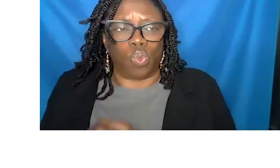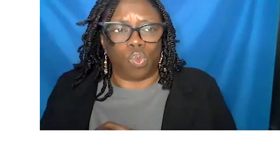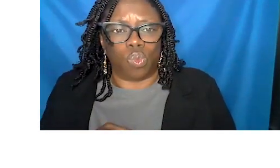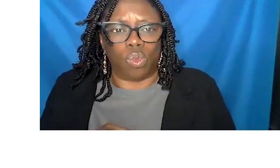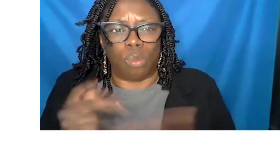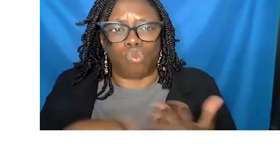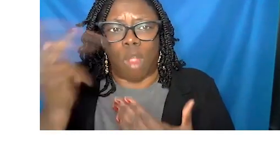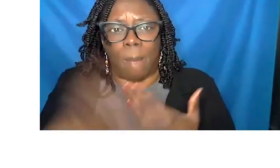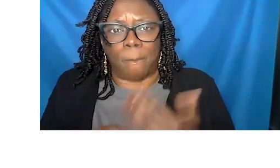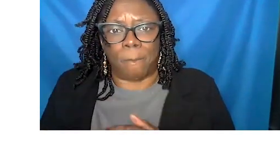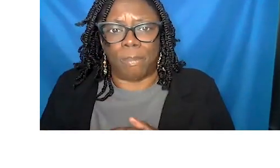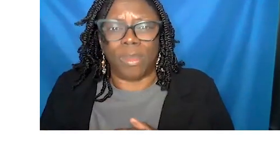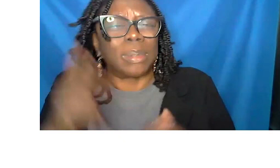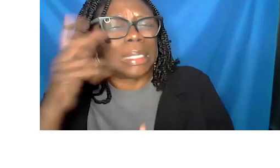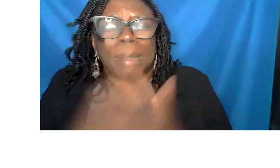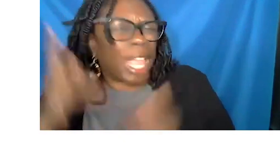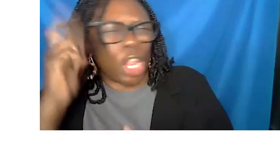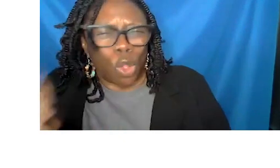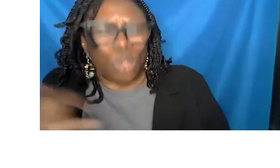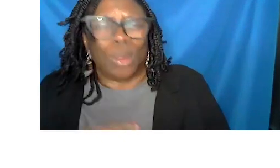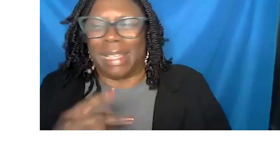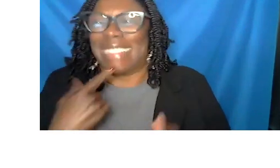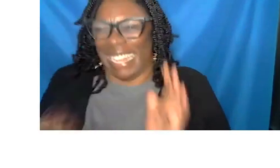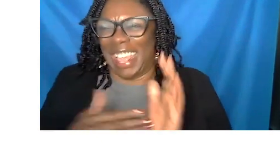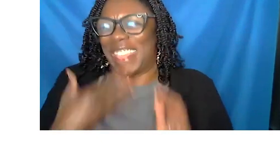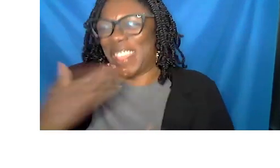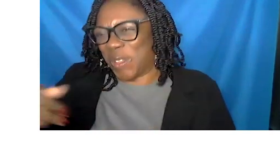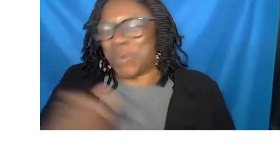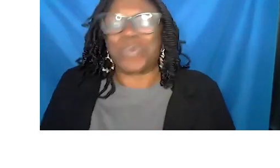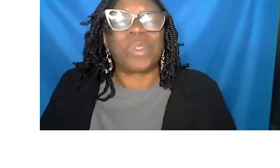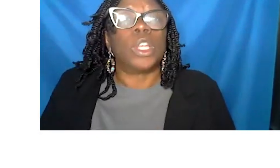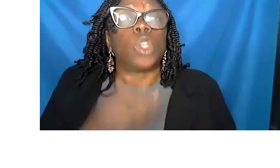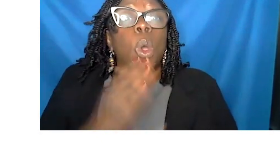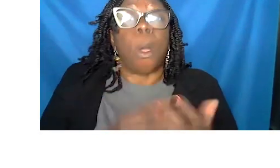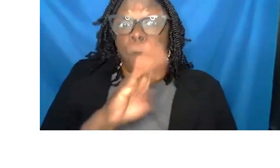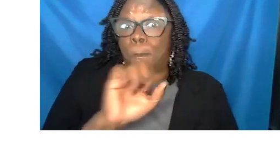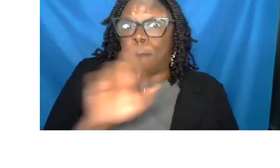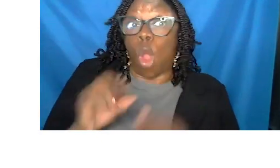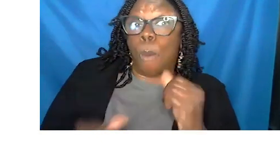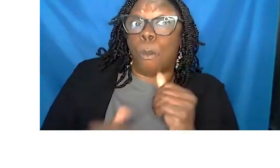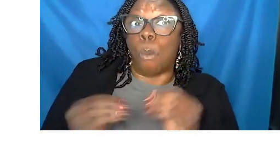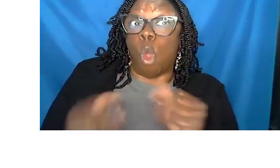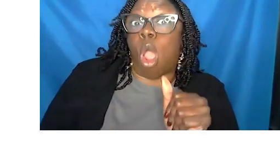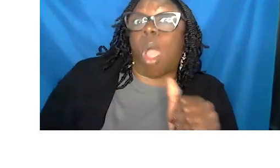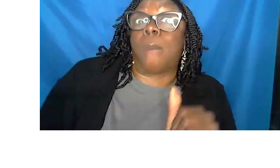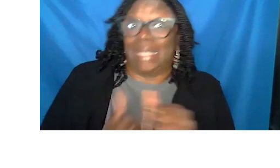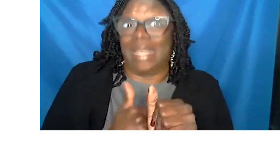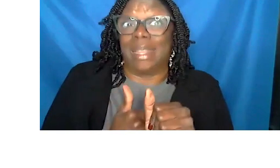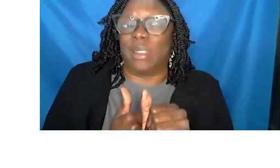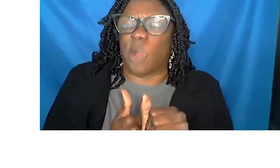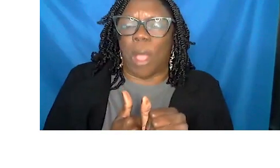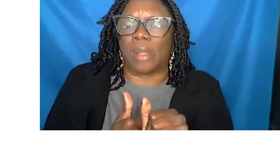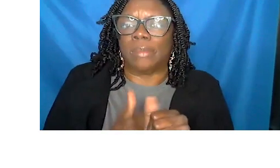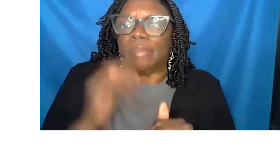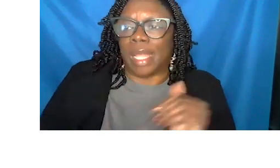So Wes just mentioned, for those of you online, if you didn't hear, that Bard is more up to date, and so for